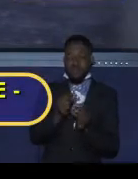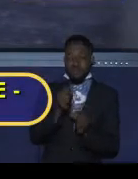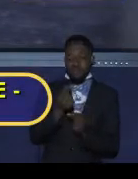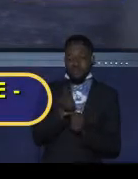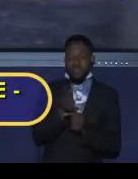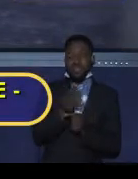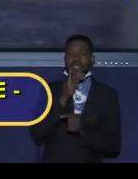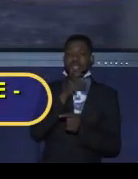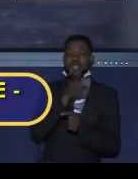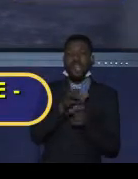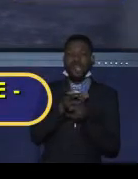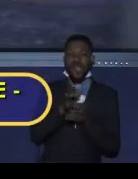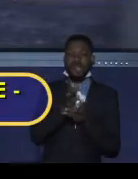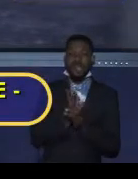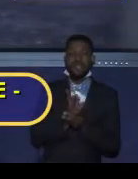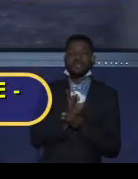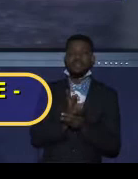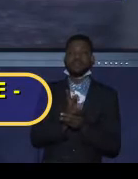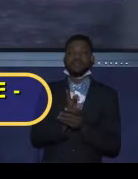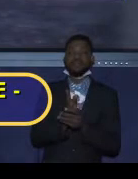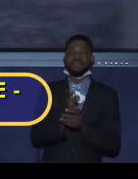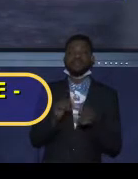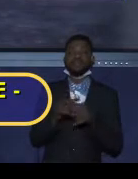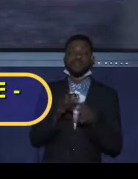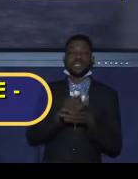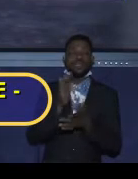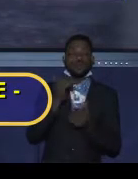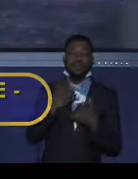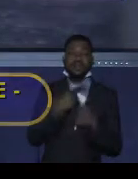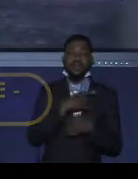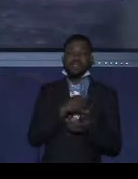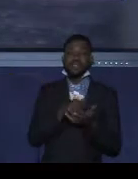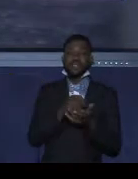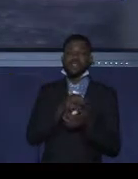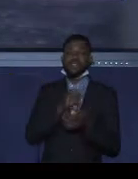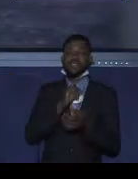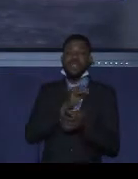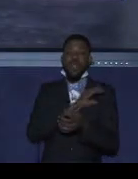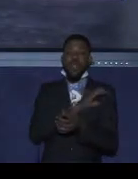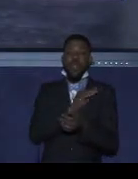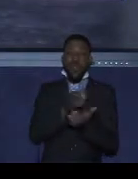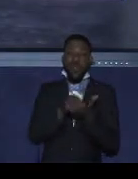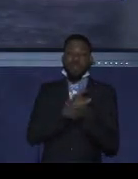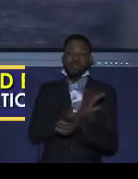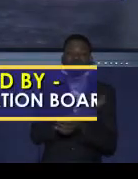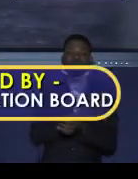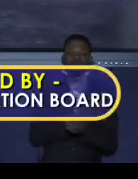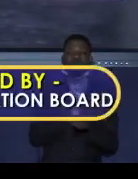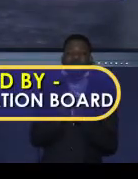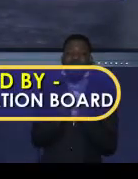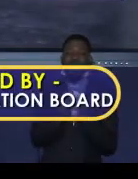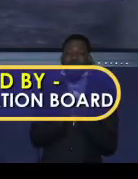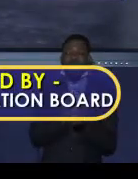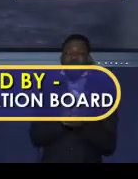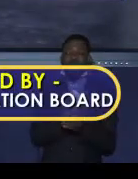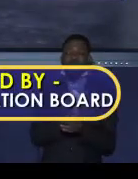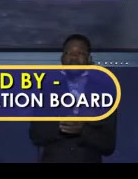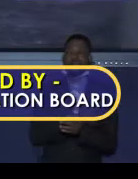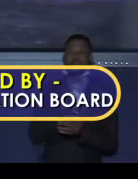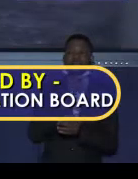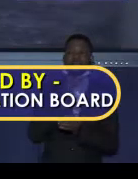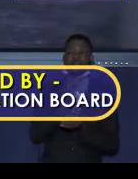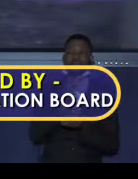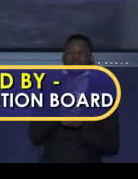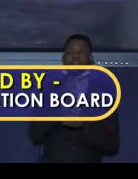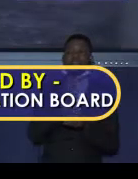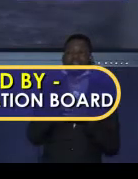that syringe itself is a container. Okay, and so it will have its own capacity, and those kind of small capacities